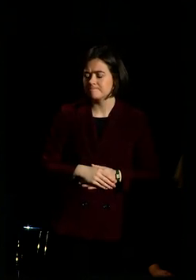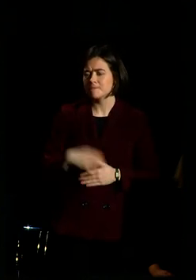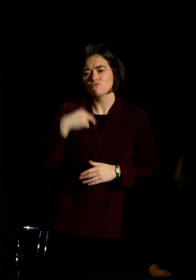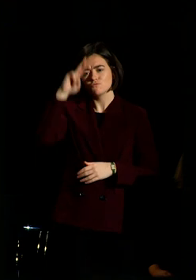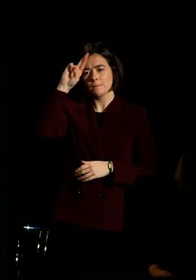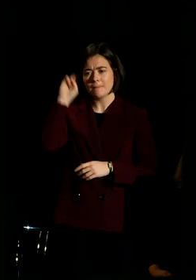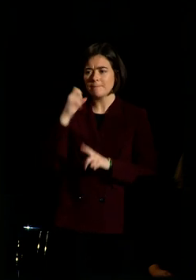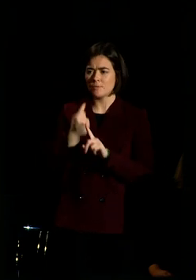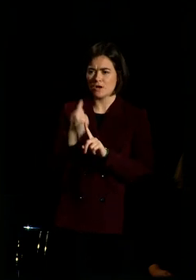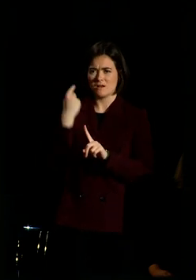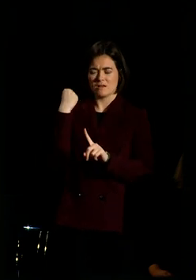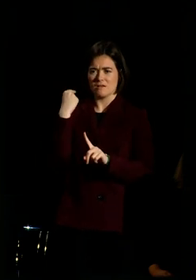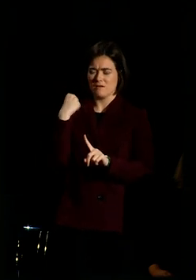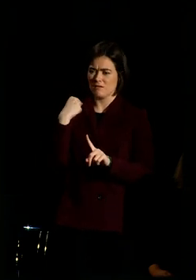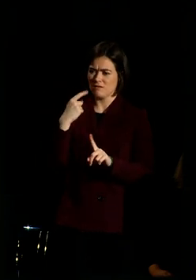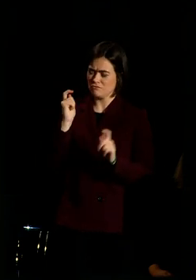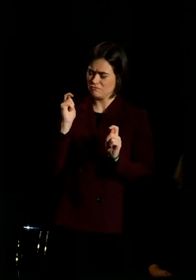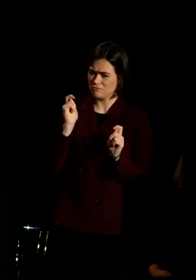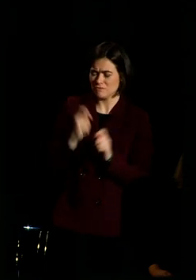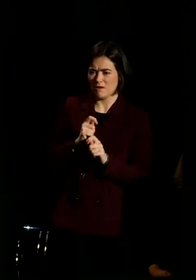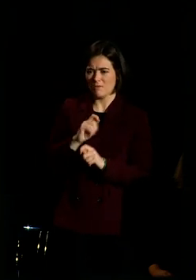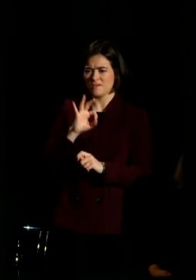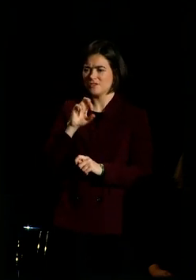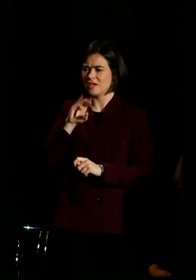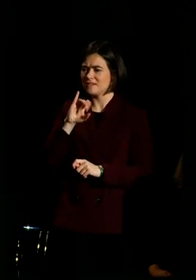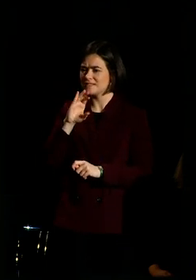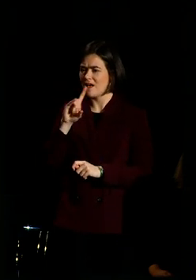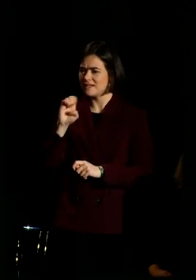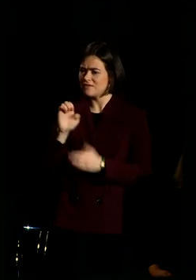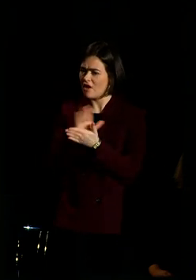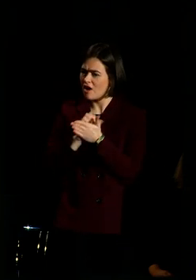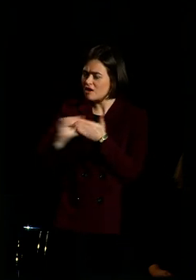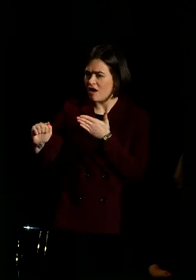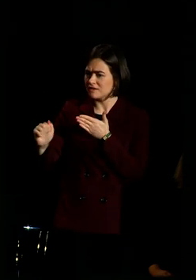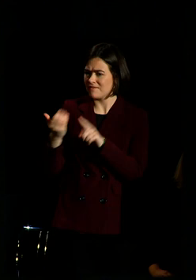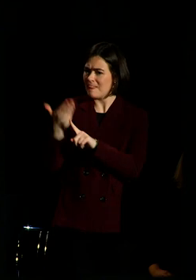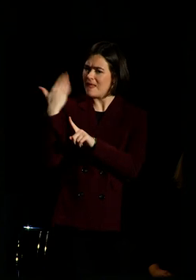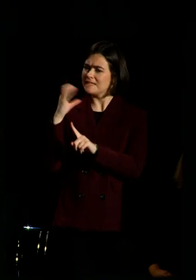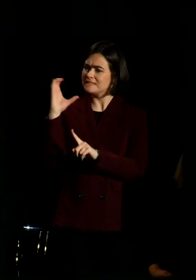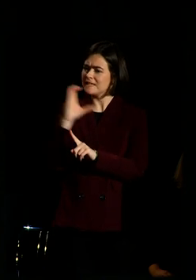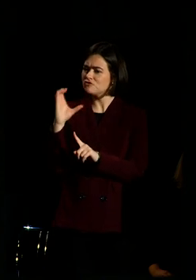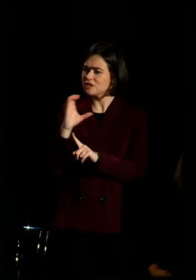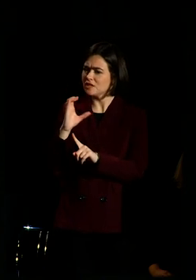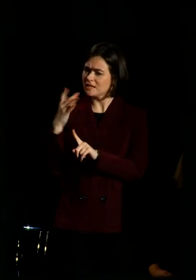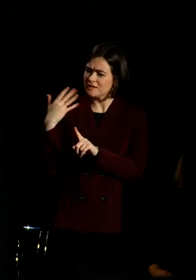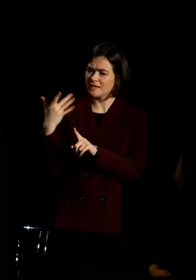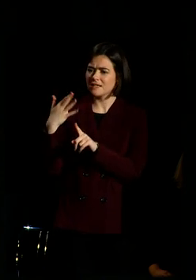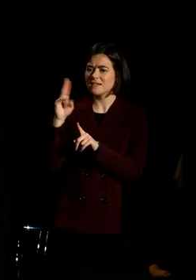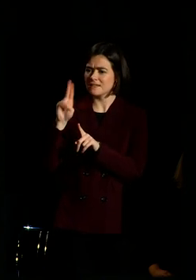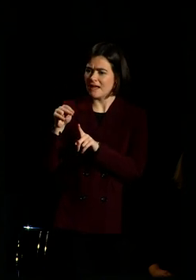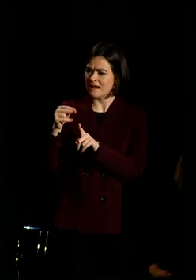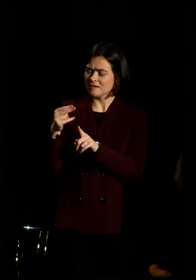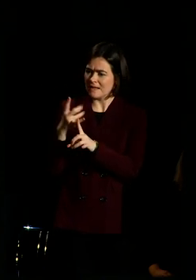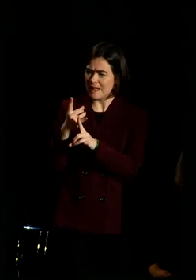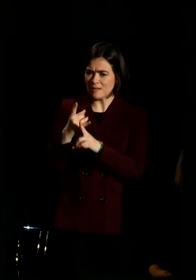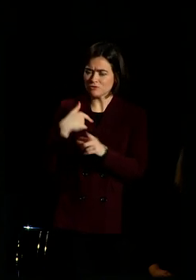Remembering that genocidal tragedy of the Holocaust in the last century leads us to address the challenges we face in the present one.